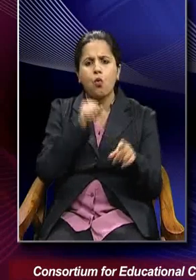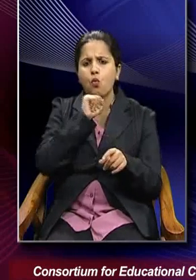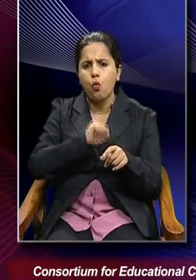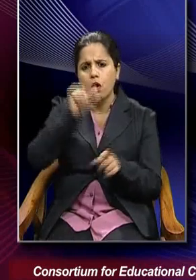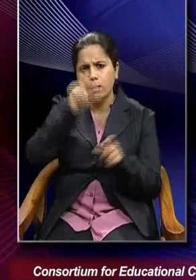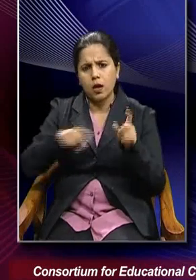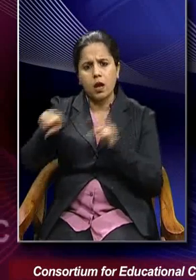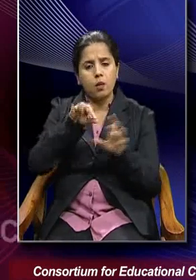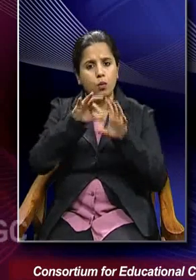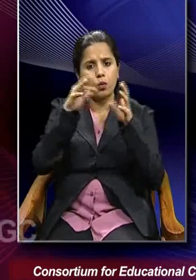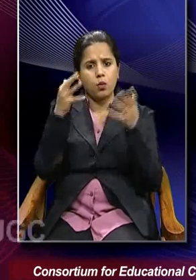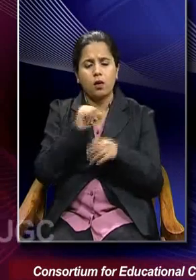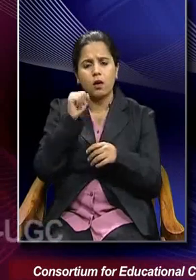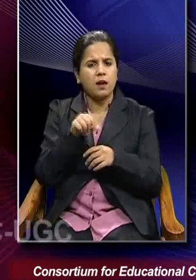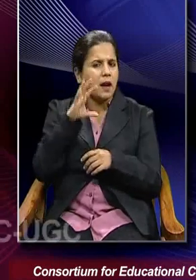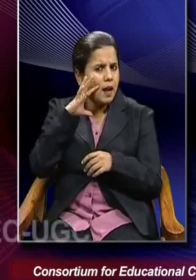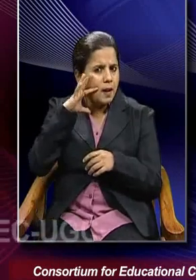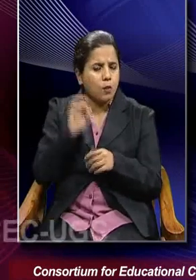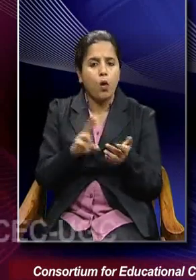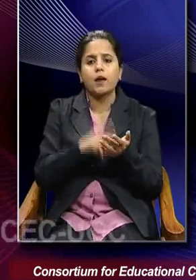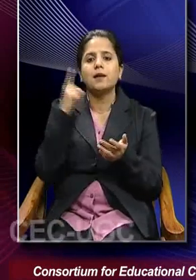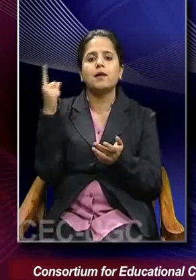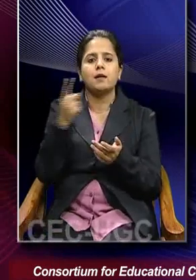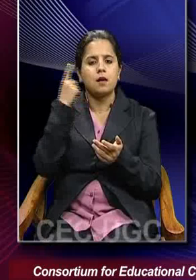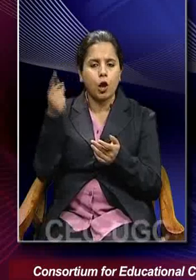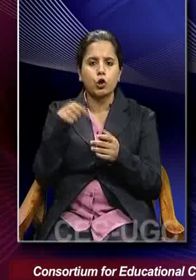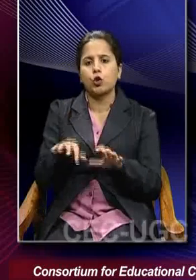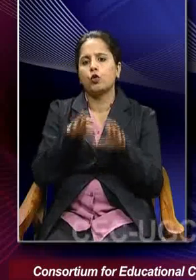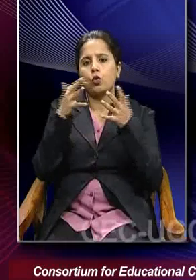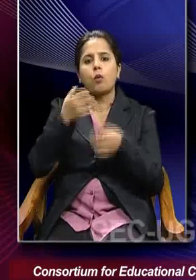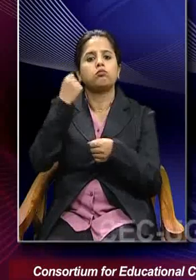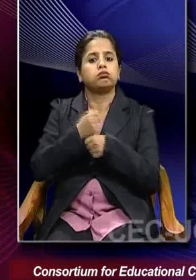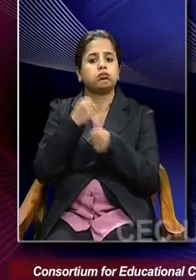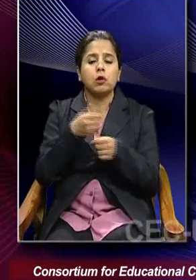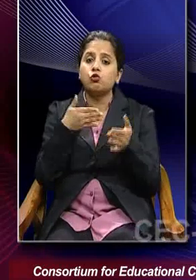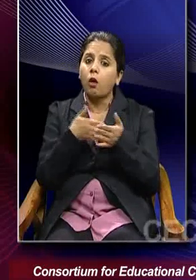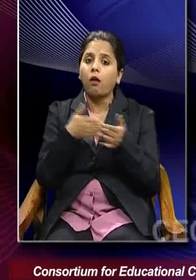global population will be an important national and global governance